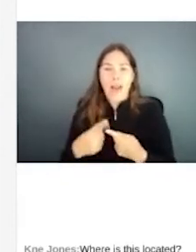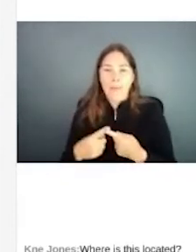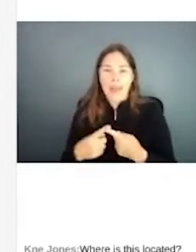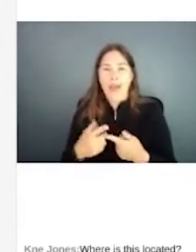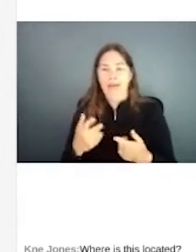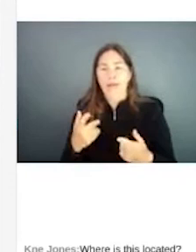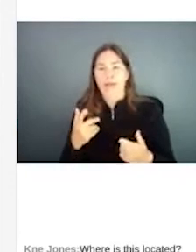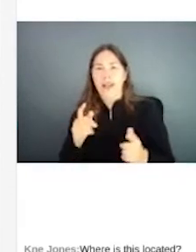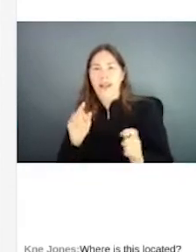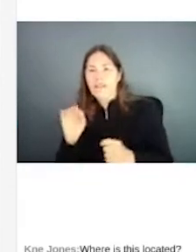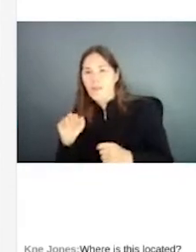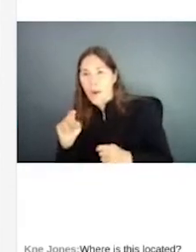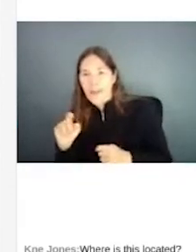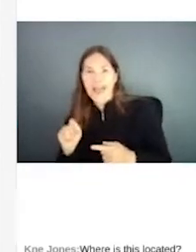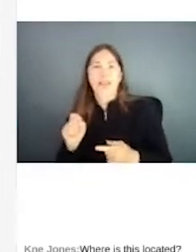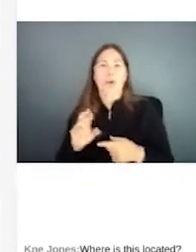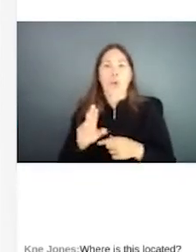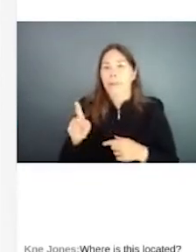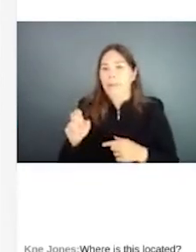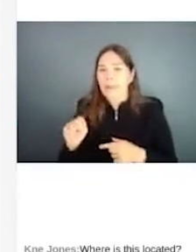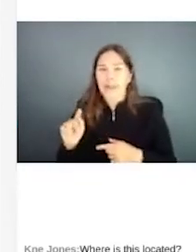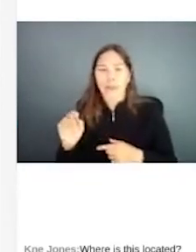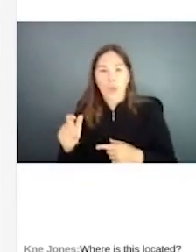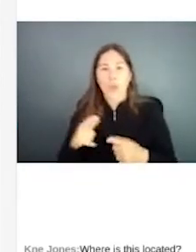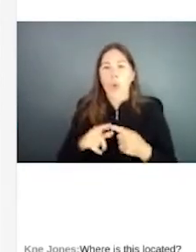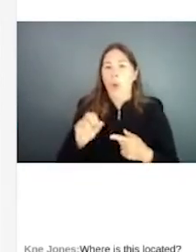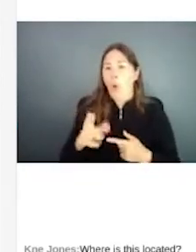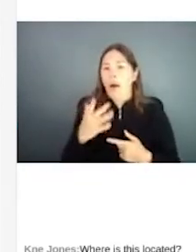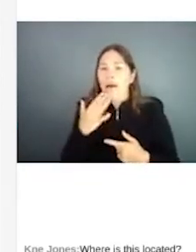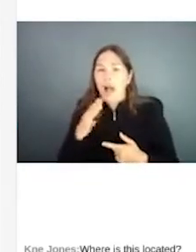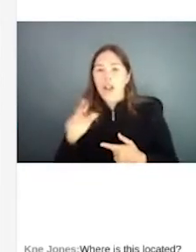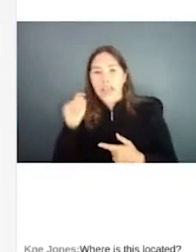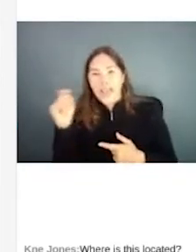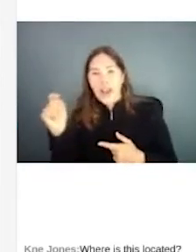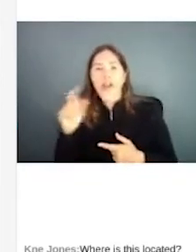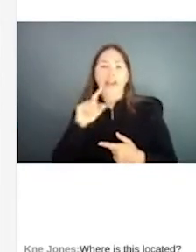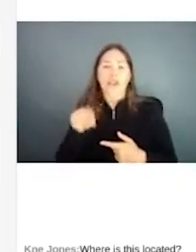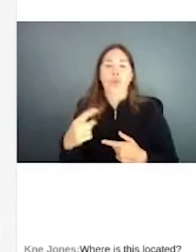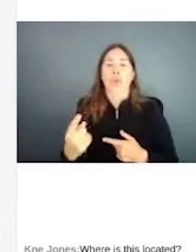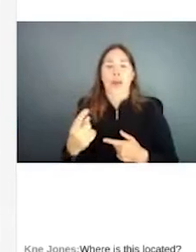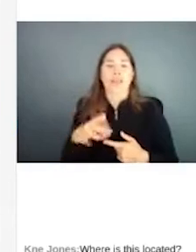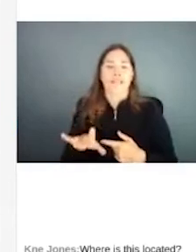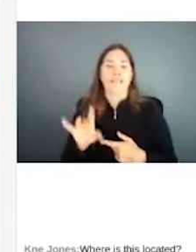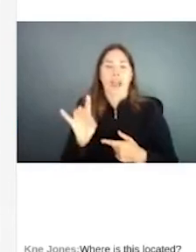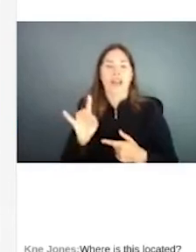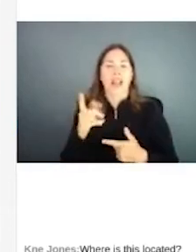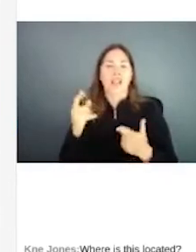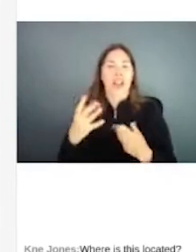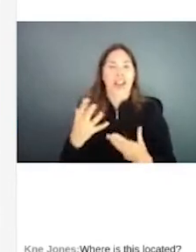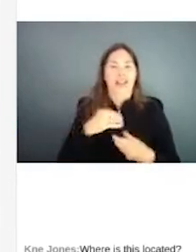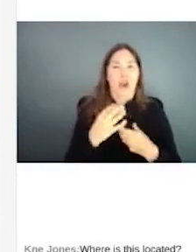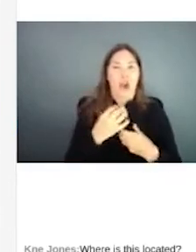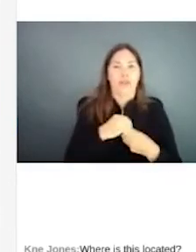formatting or using the pen tool or color theory. Those are the ones that I have found, and I try to integrate them.